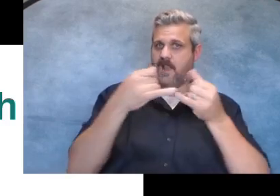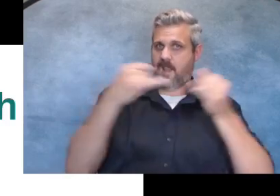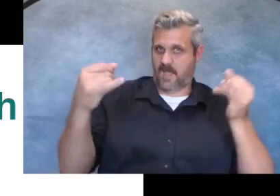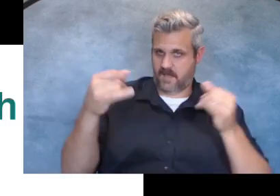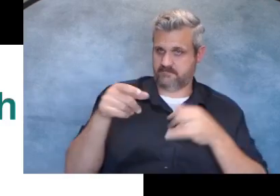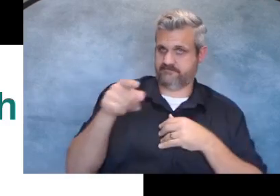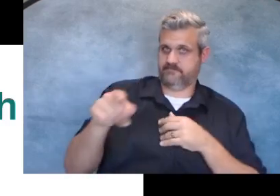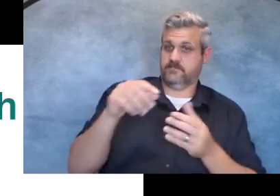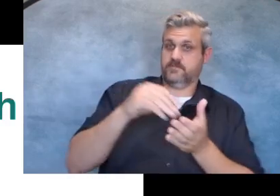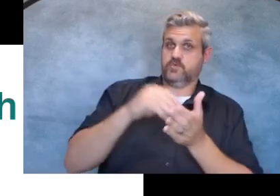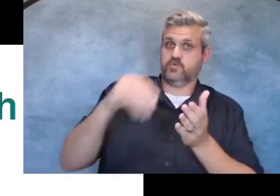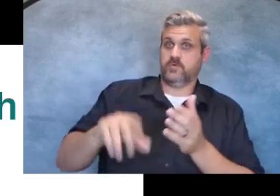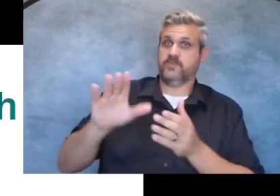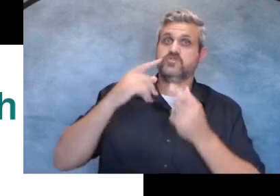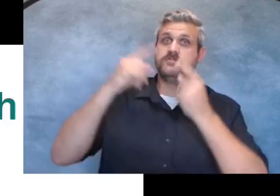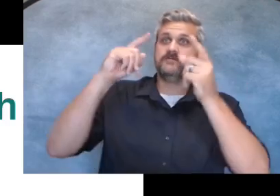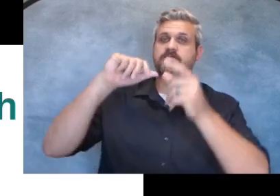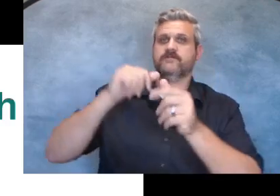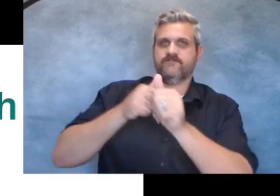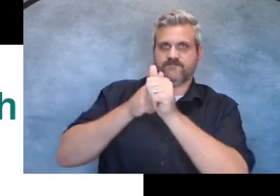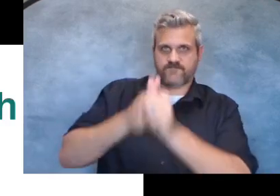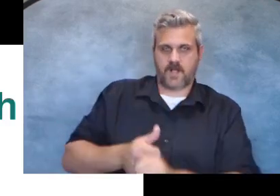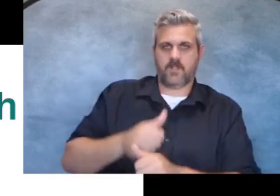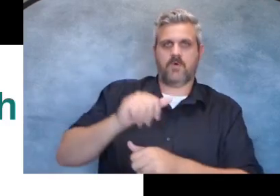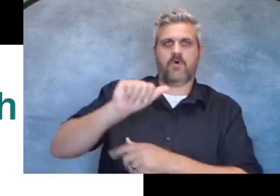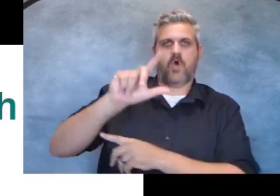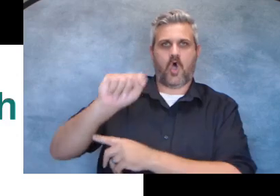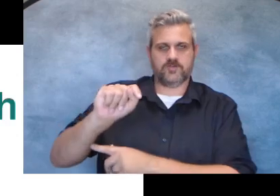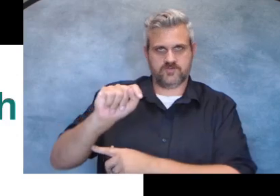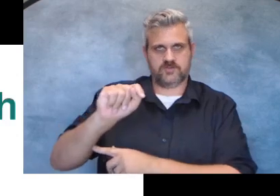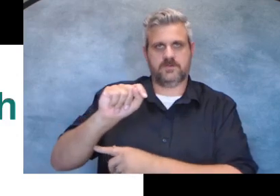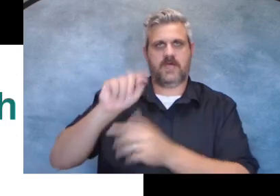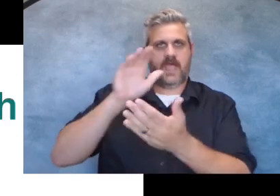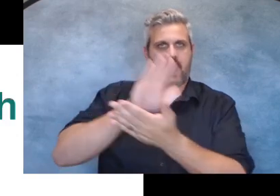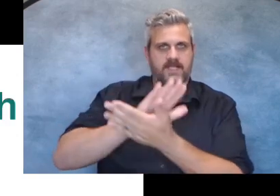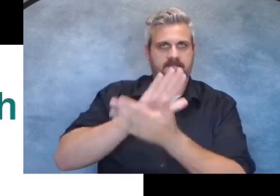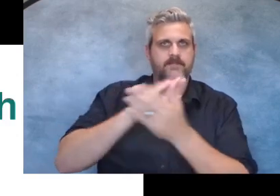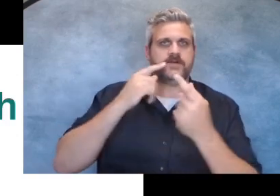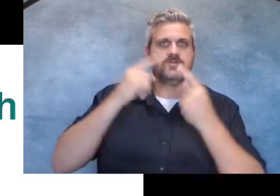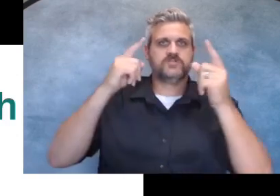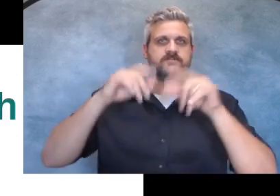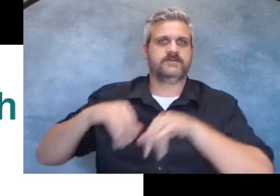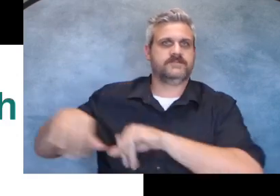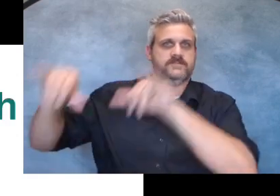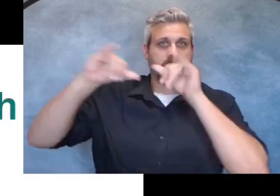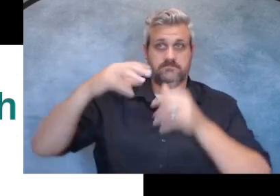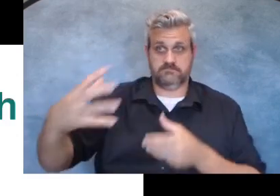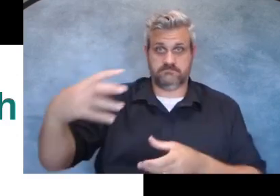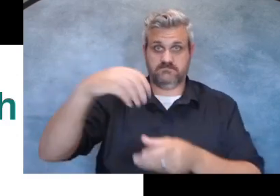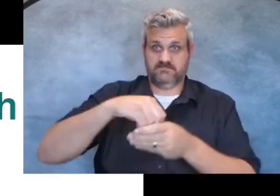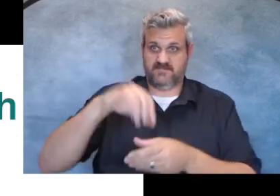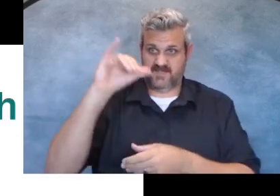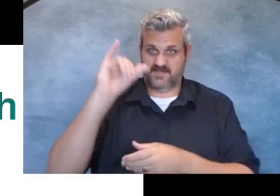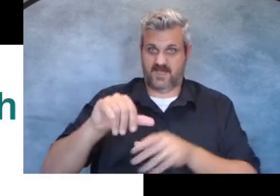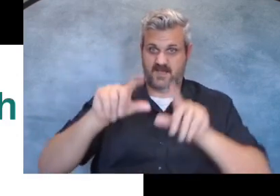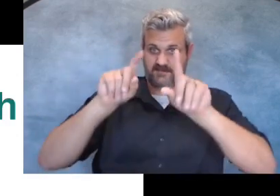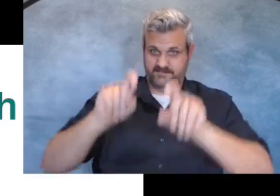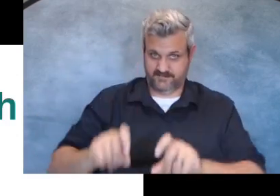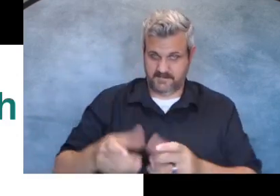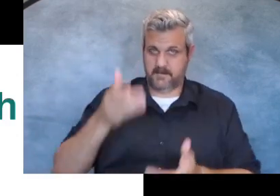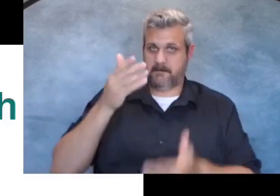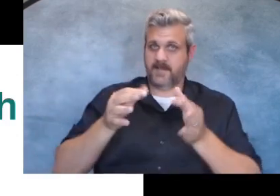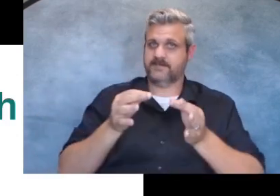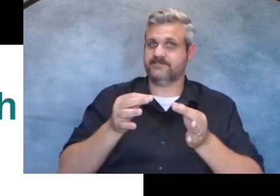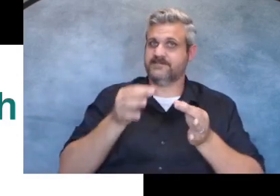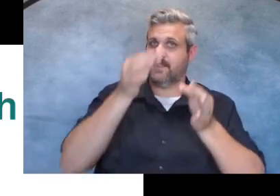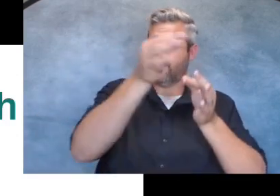achievement will be measured based on alternate academic achievement standards and how participation in such assessments may